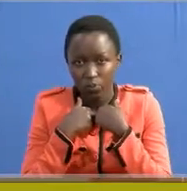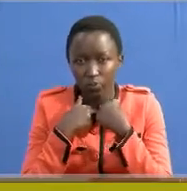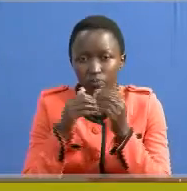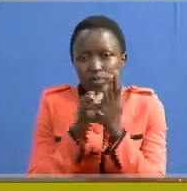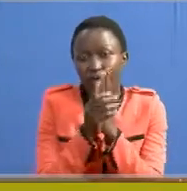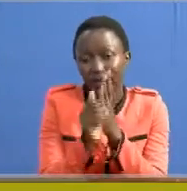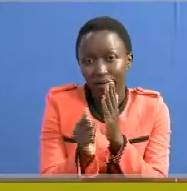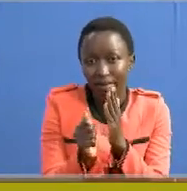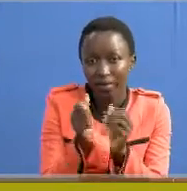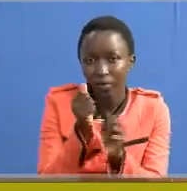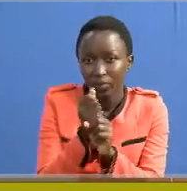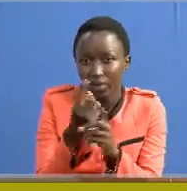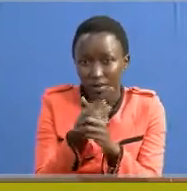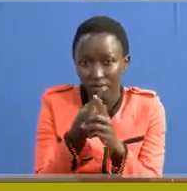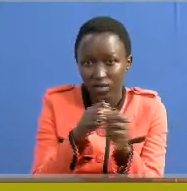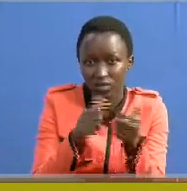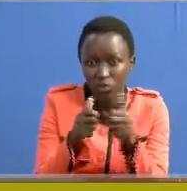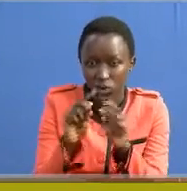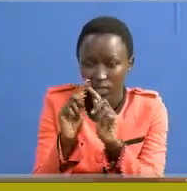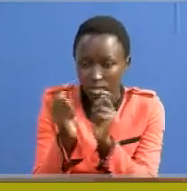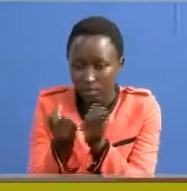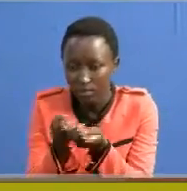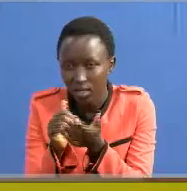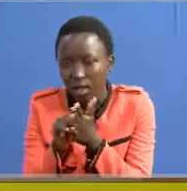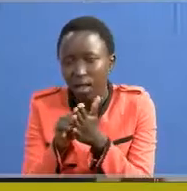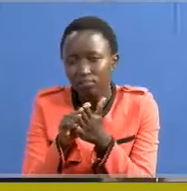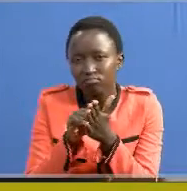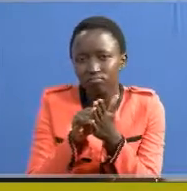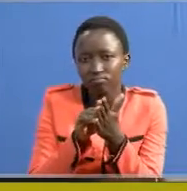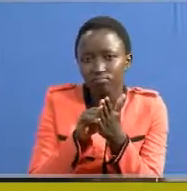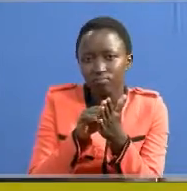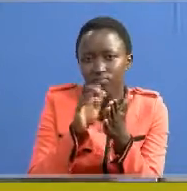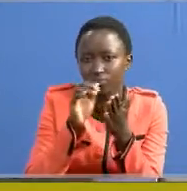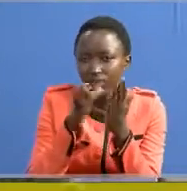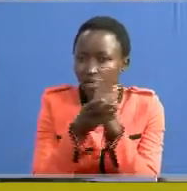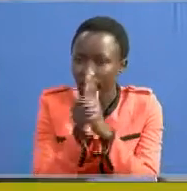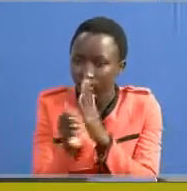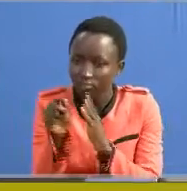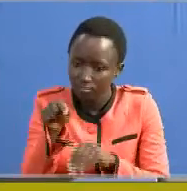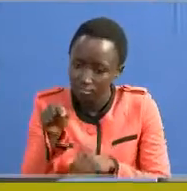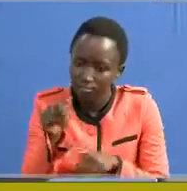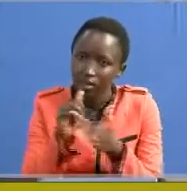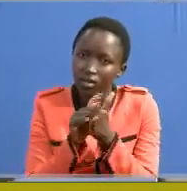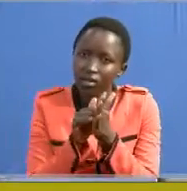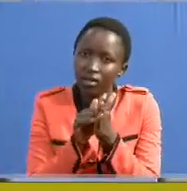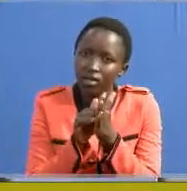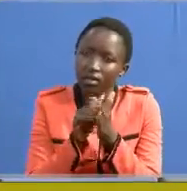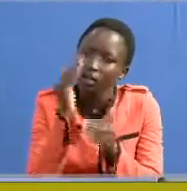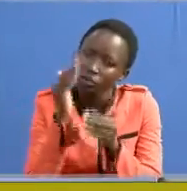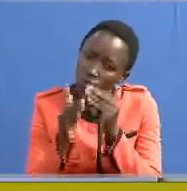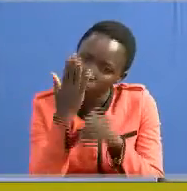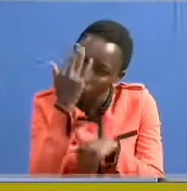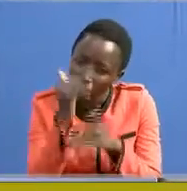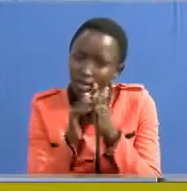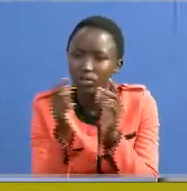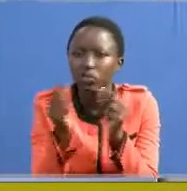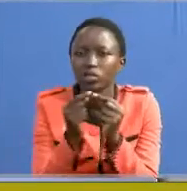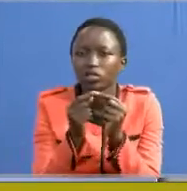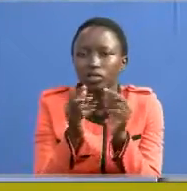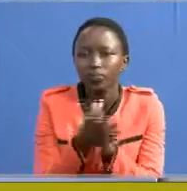they have careers with different sporting teams, and these careers are getting shut because of